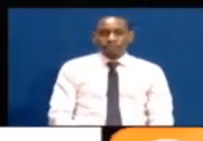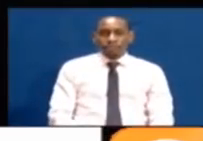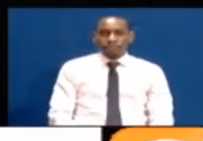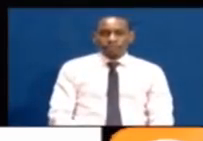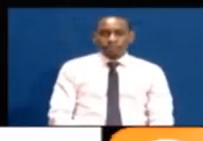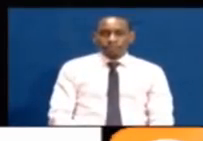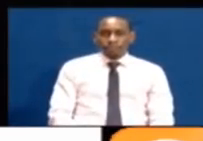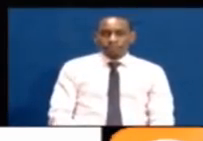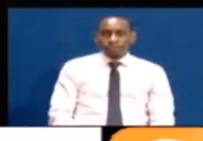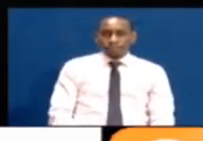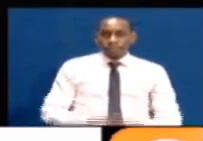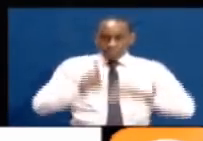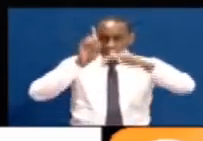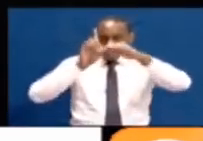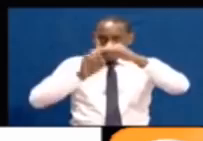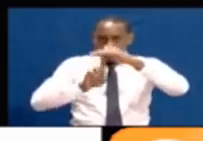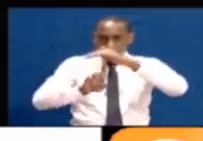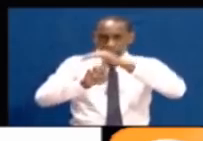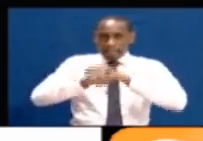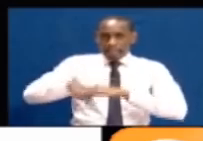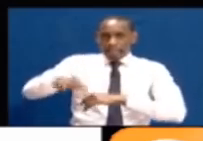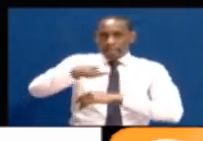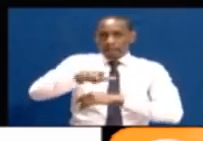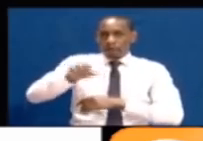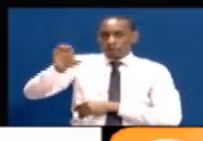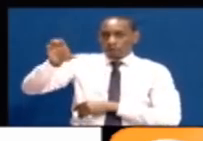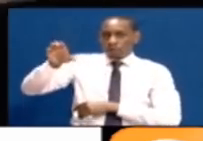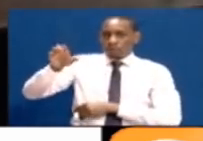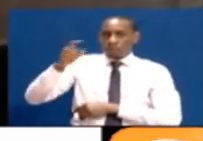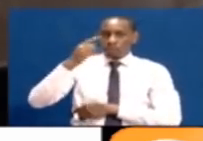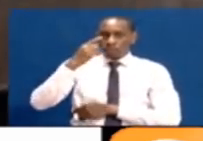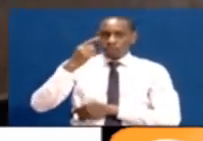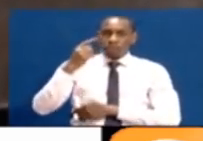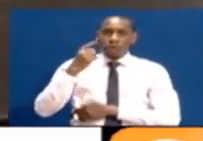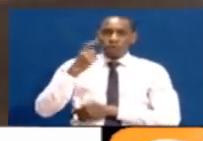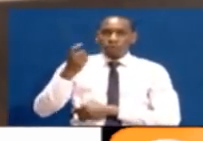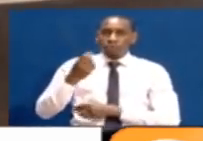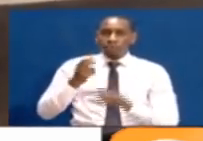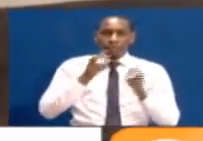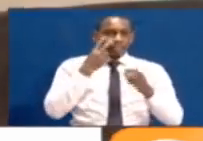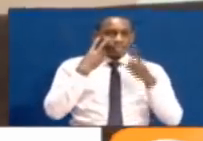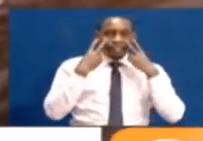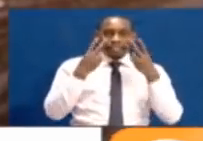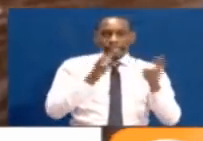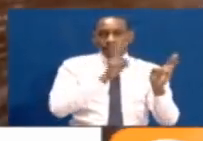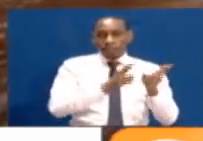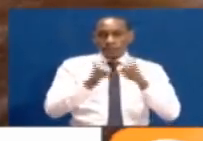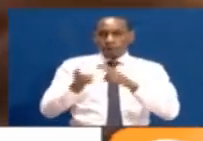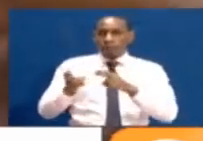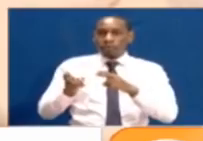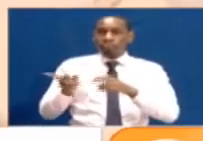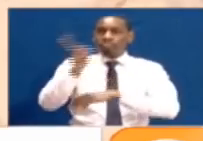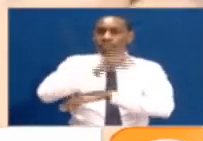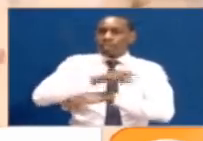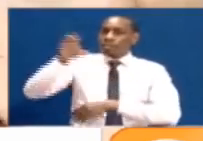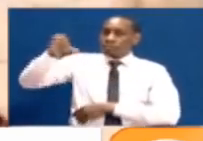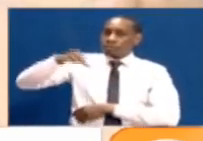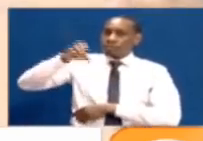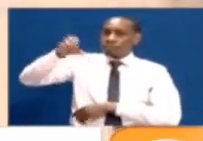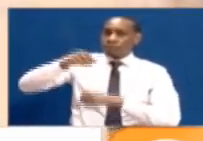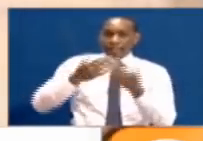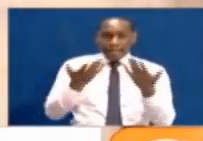We make our way to the local store to see what a typical day of food shopping is like for Margaret.